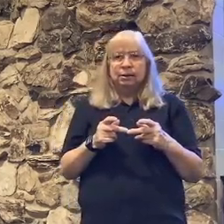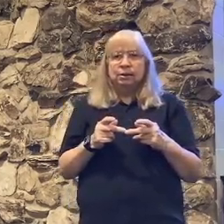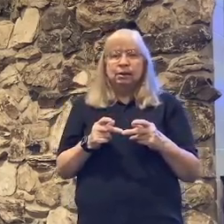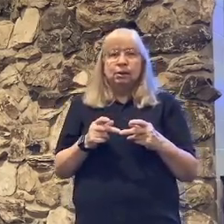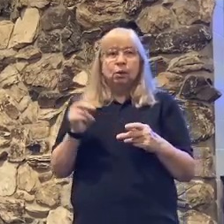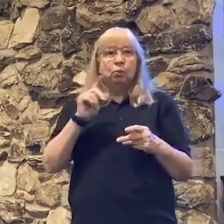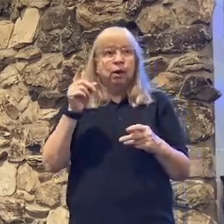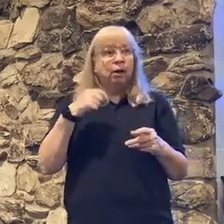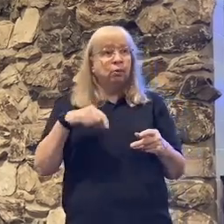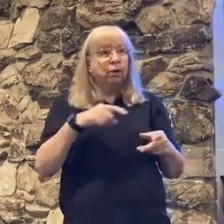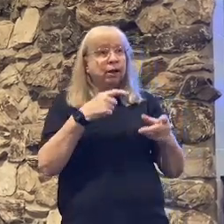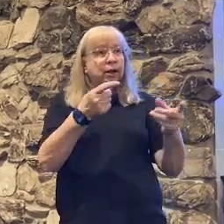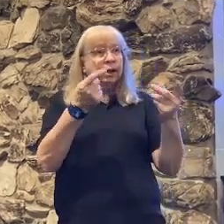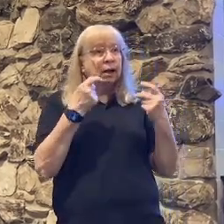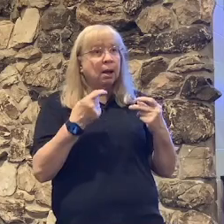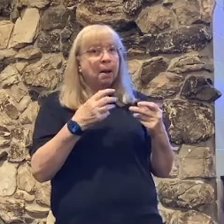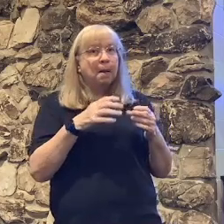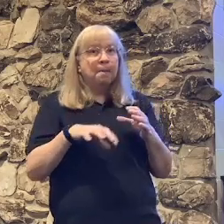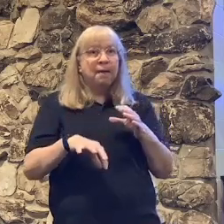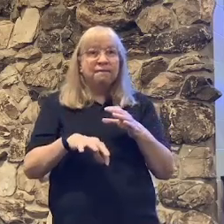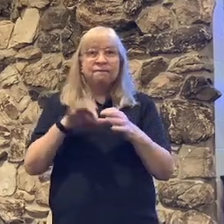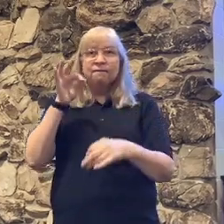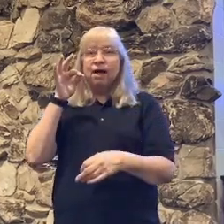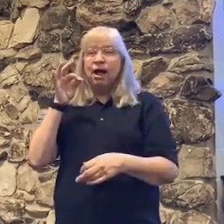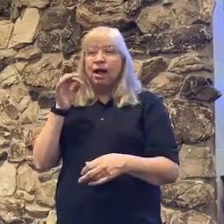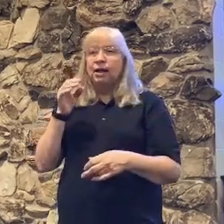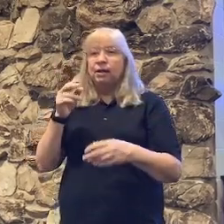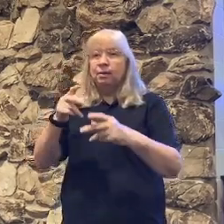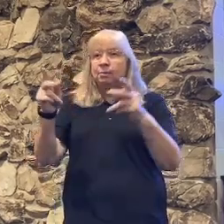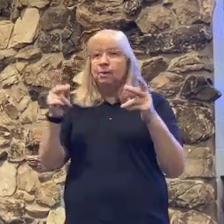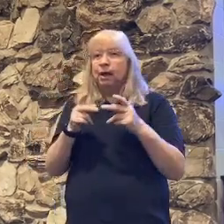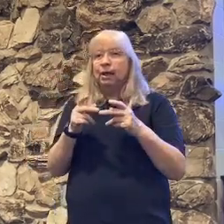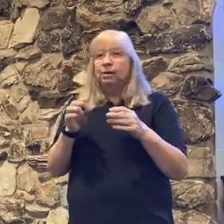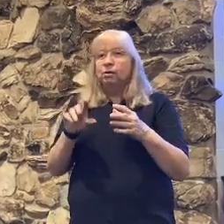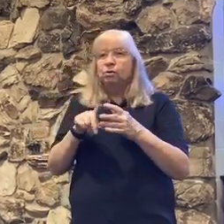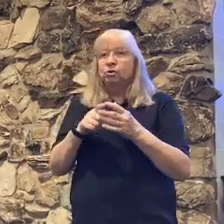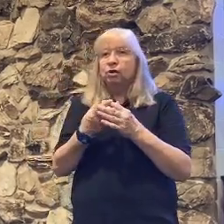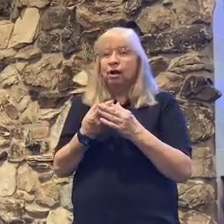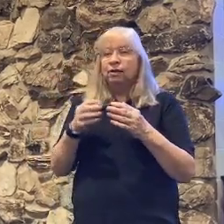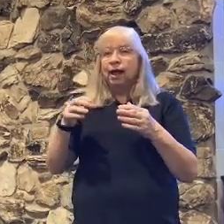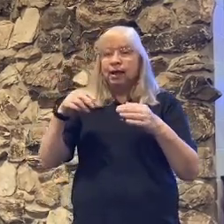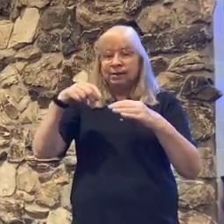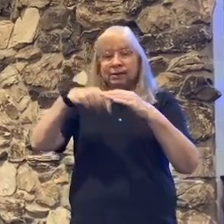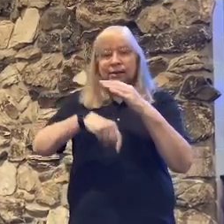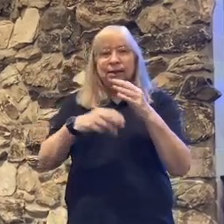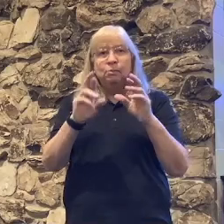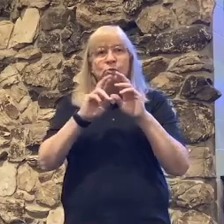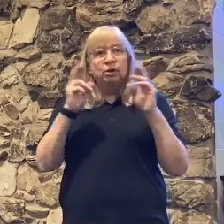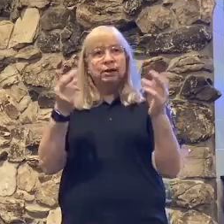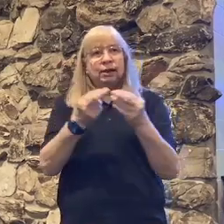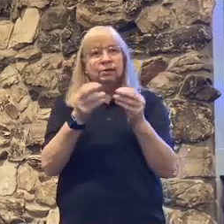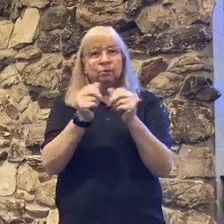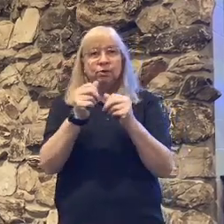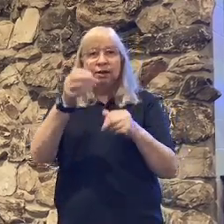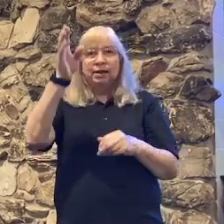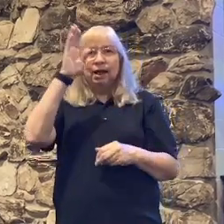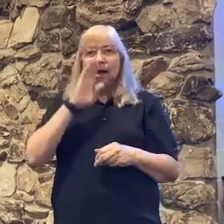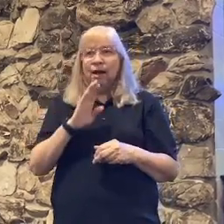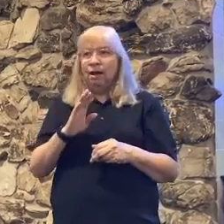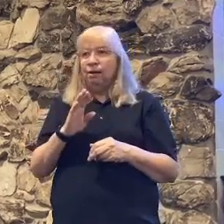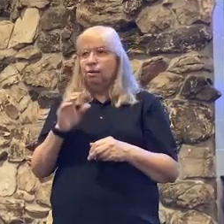where we can come and find a place to start that deep relationship with God?